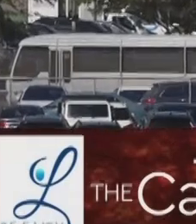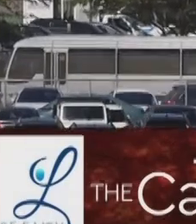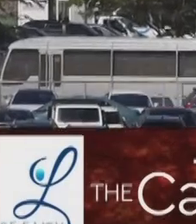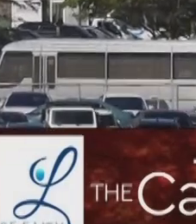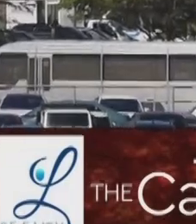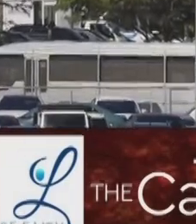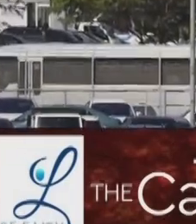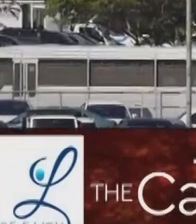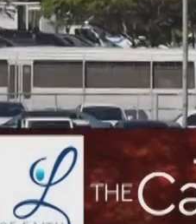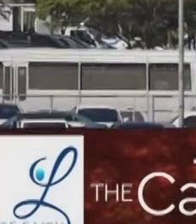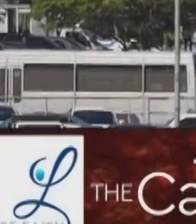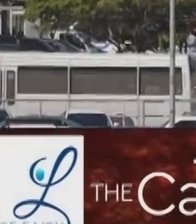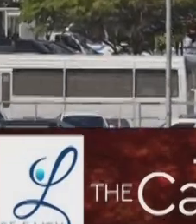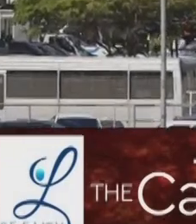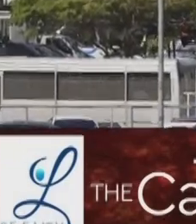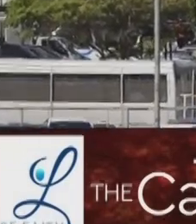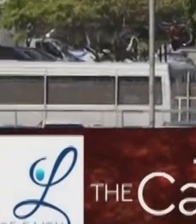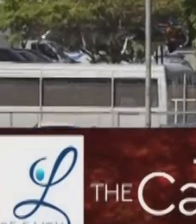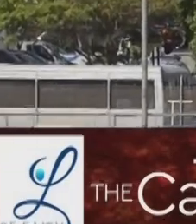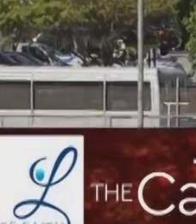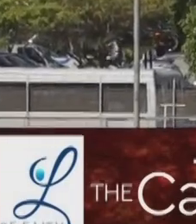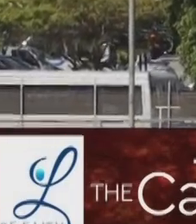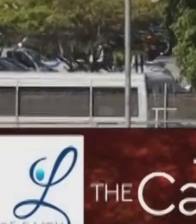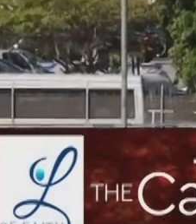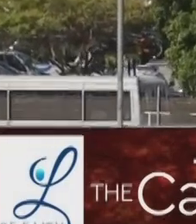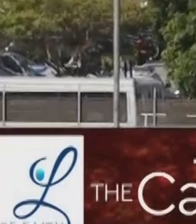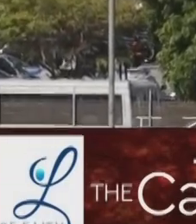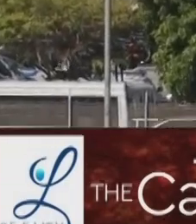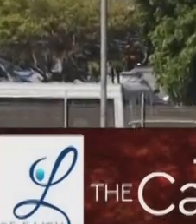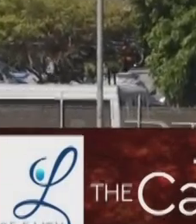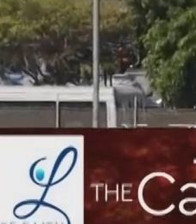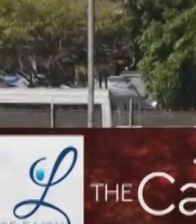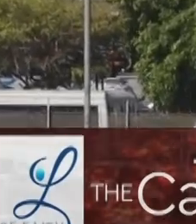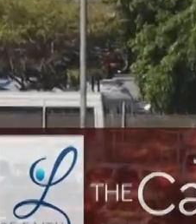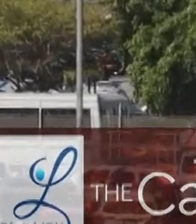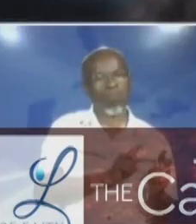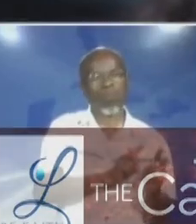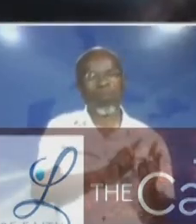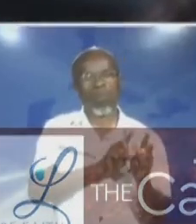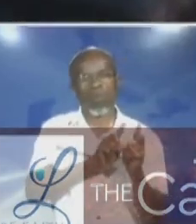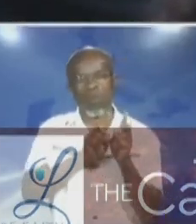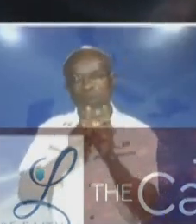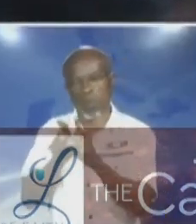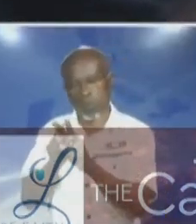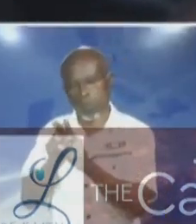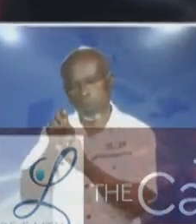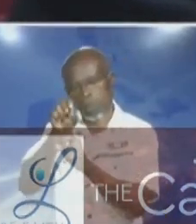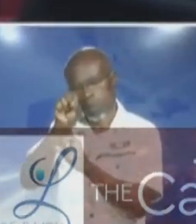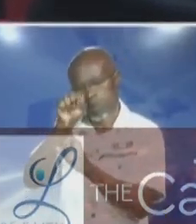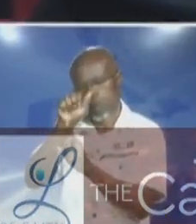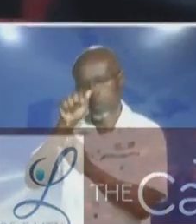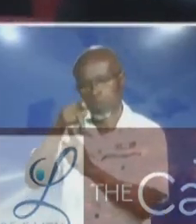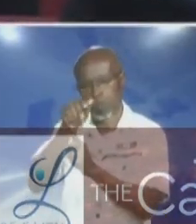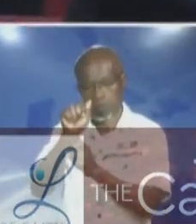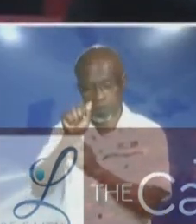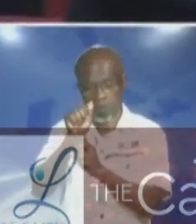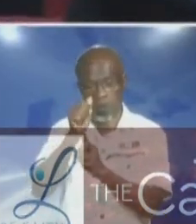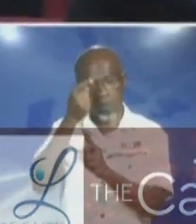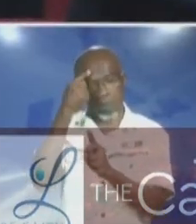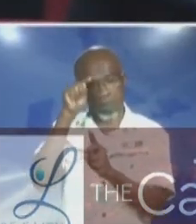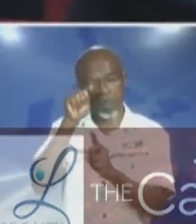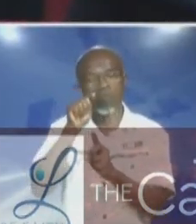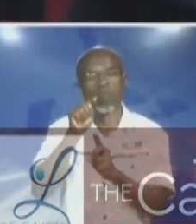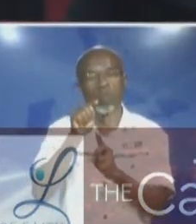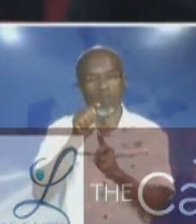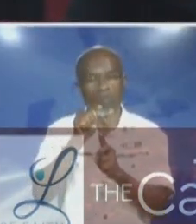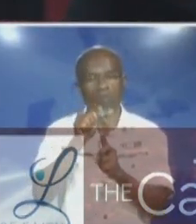Southern Academy for the Performing Arts in San Fernando. President Christine Kangaloo, Chief Justice Ivor Archie, and Prime Minister